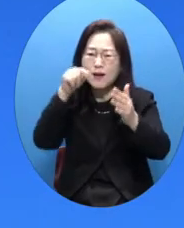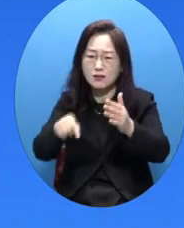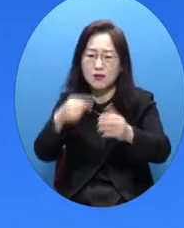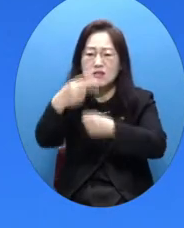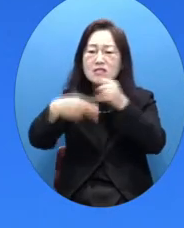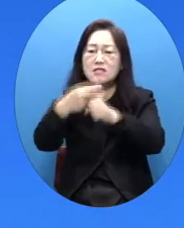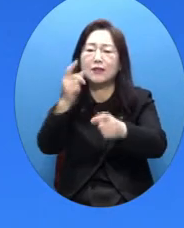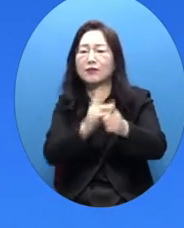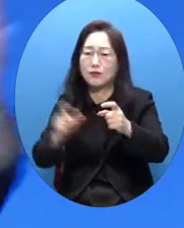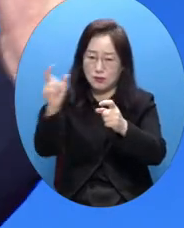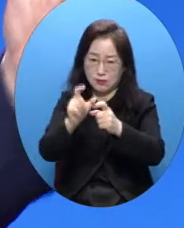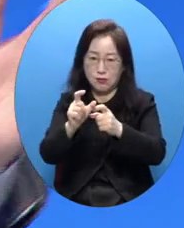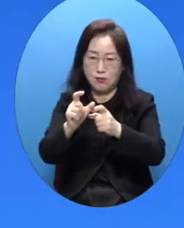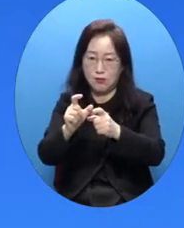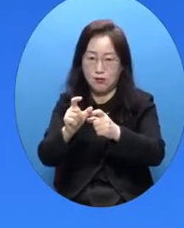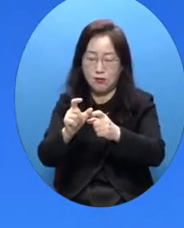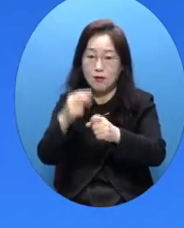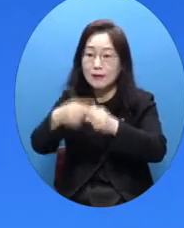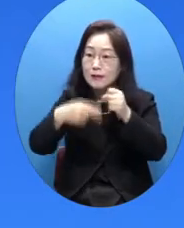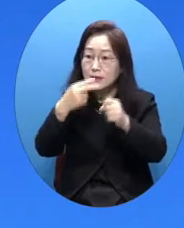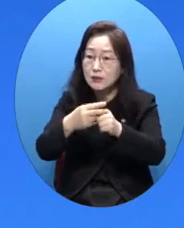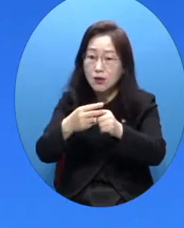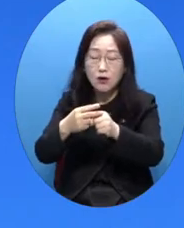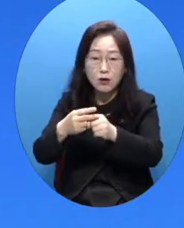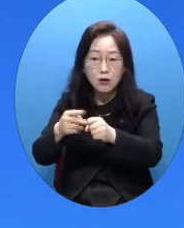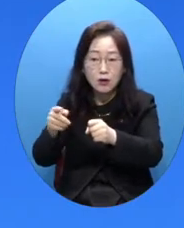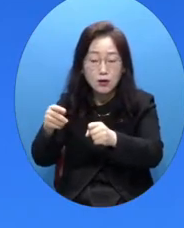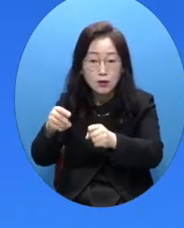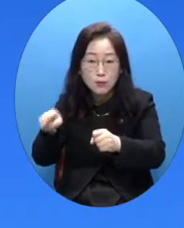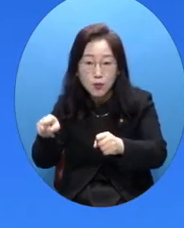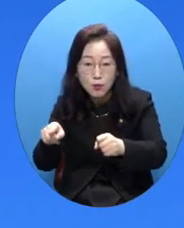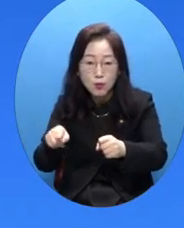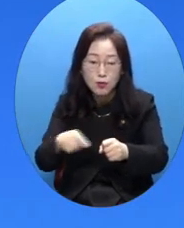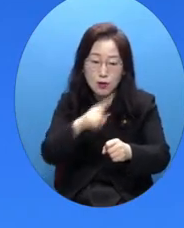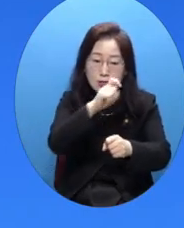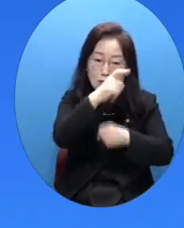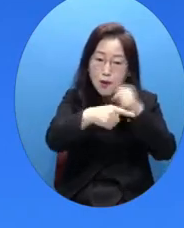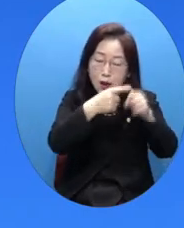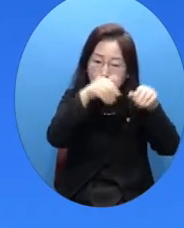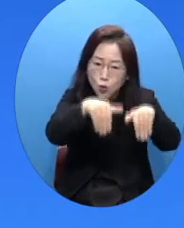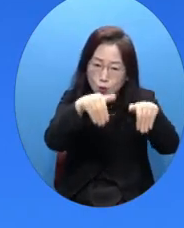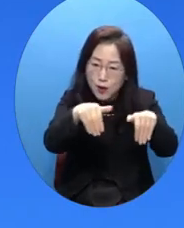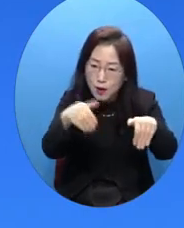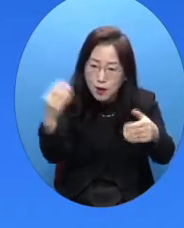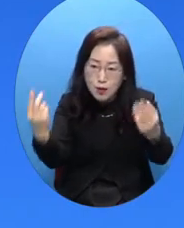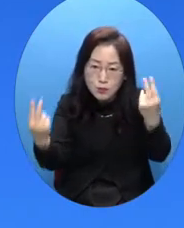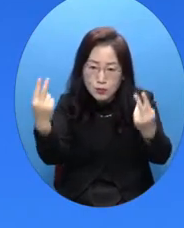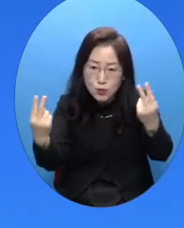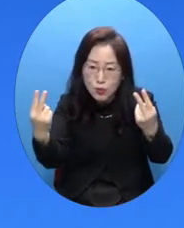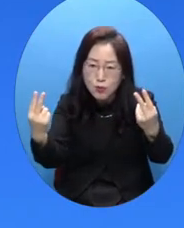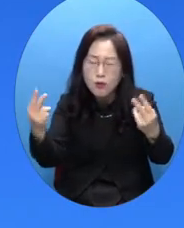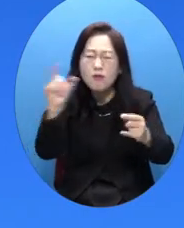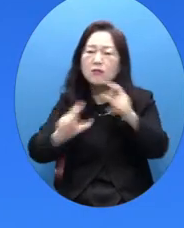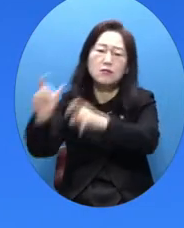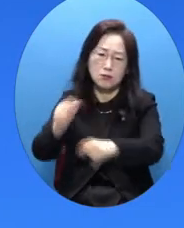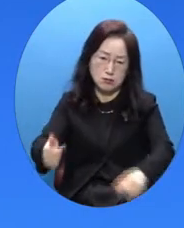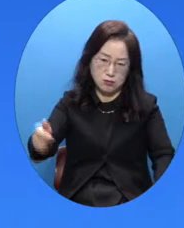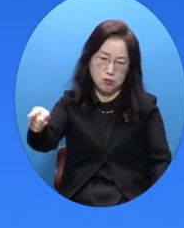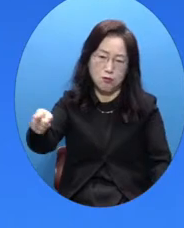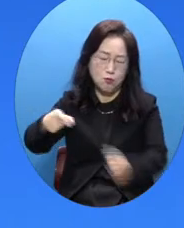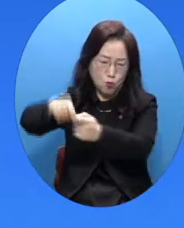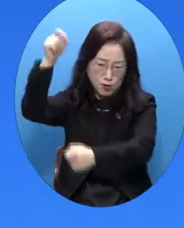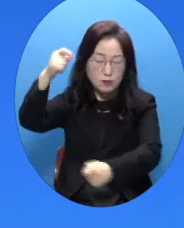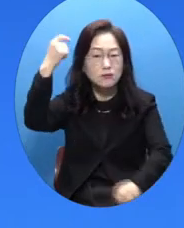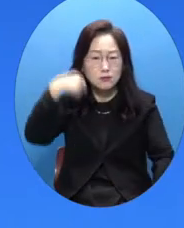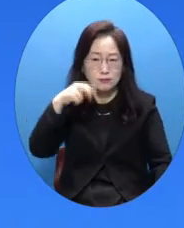failed to longer than 10 years more than 11 years it was a long time